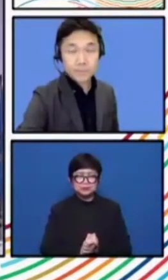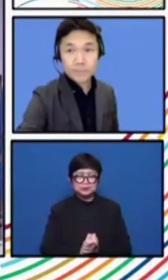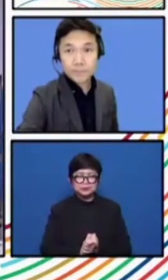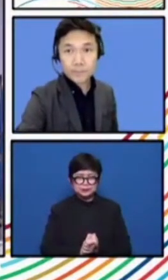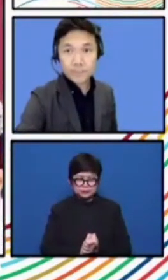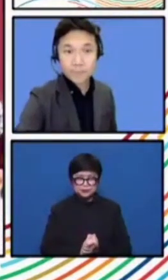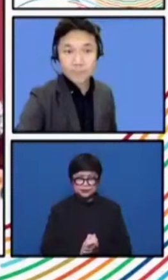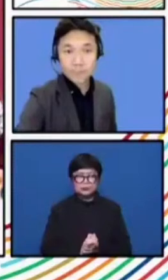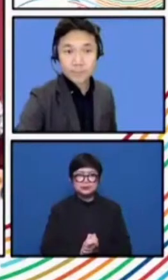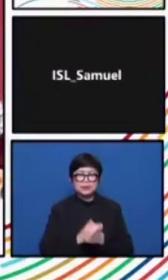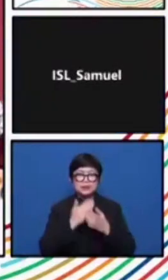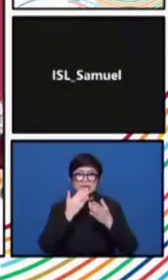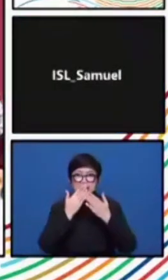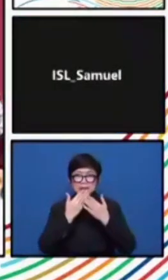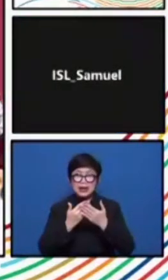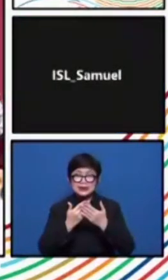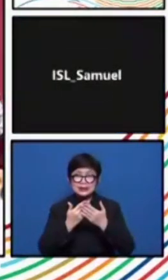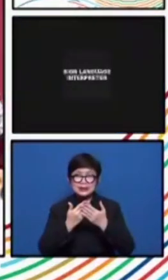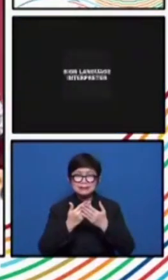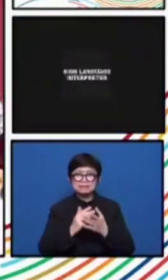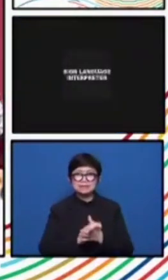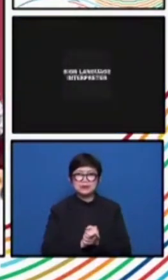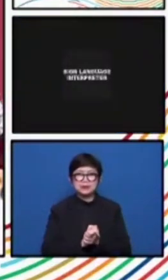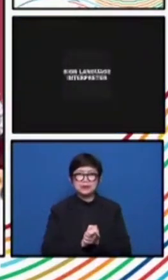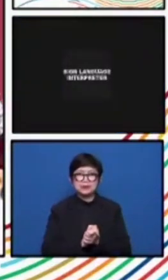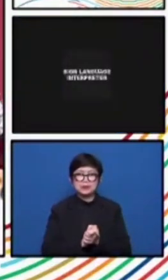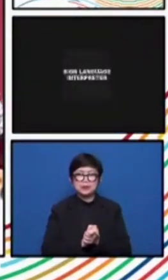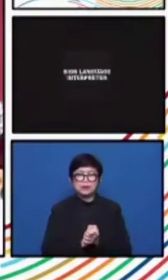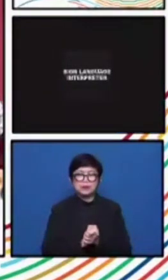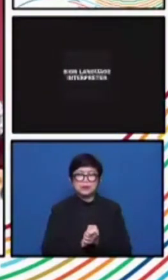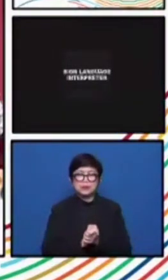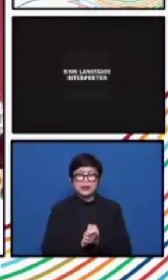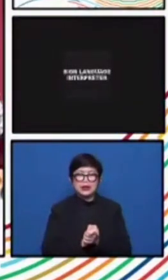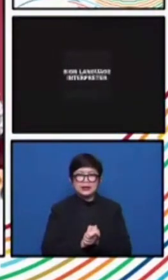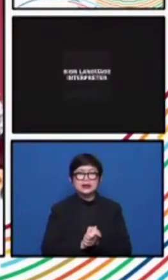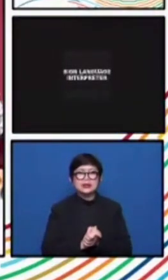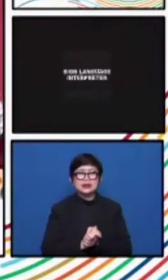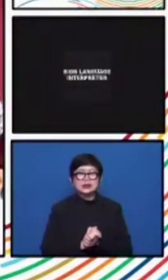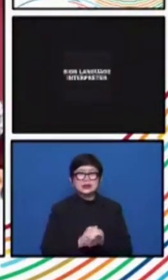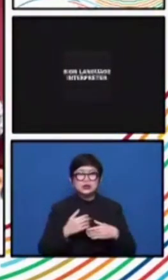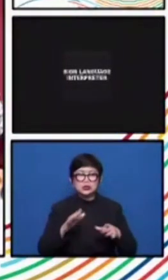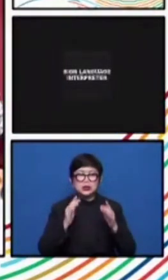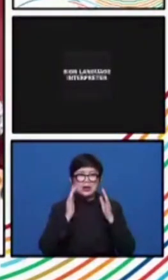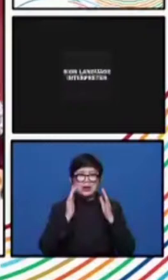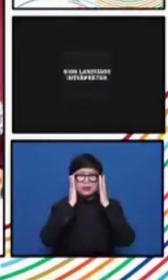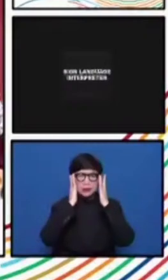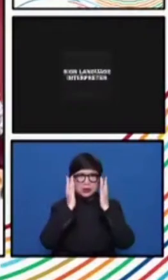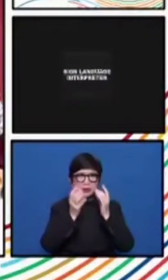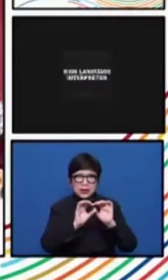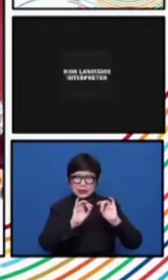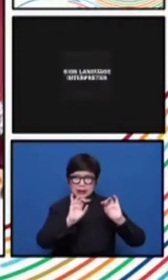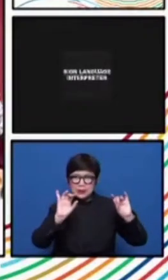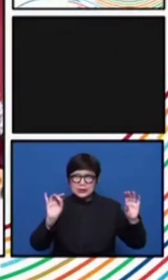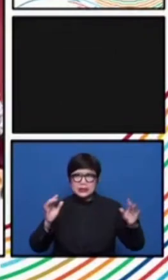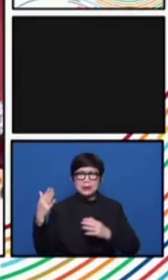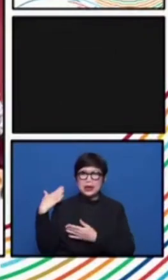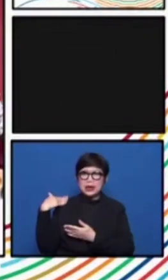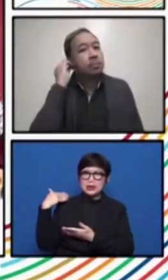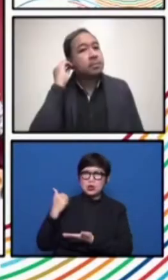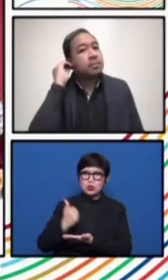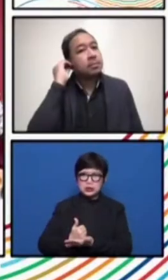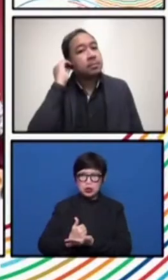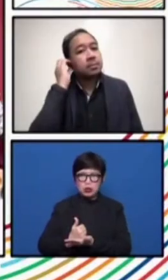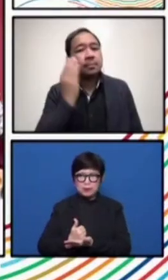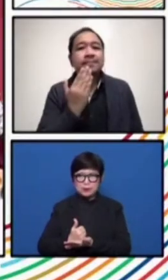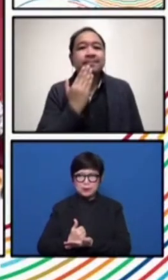thank you very much your response highlights a range of opportunities from the new digital apps to assistive